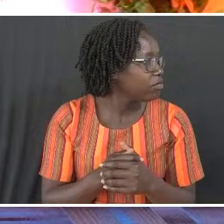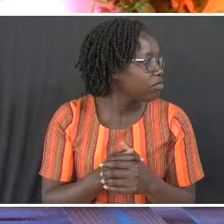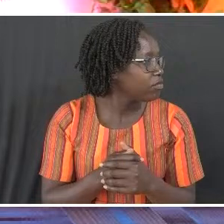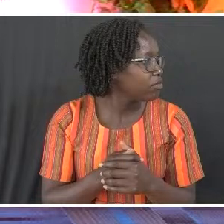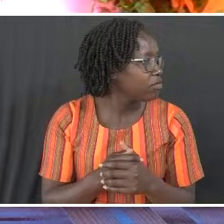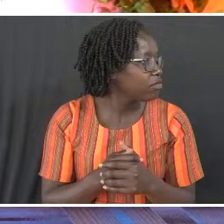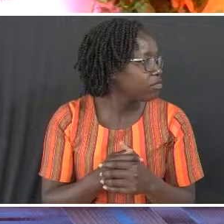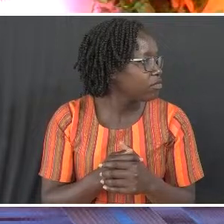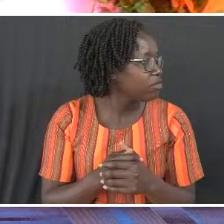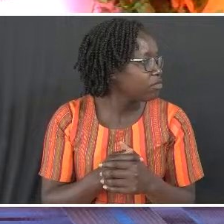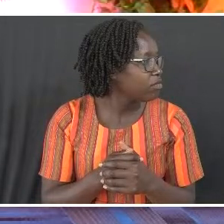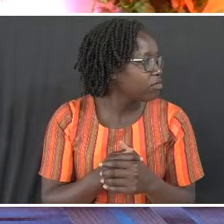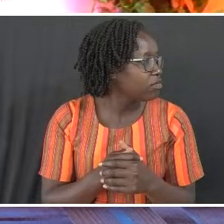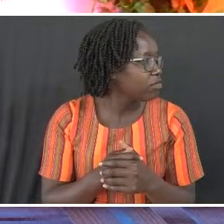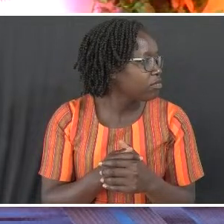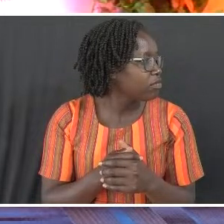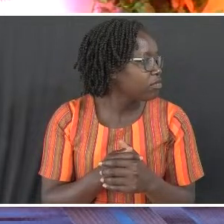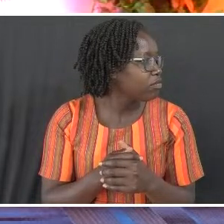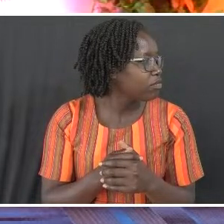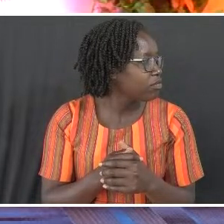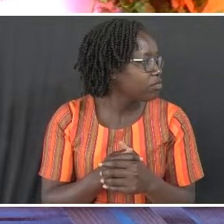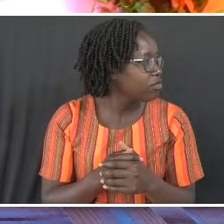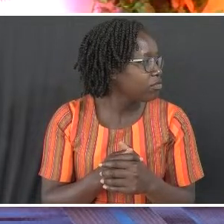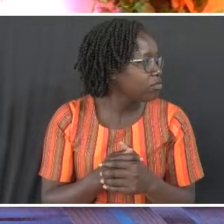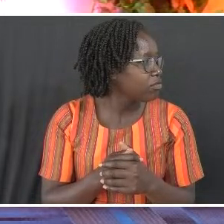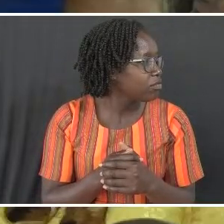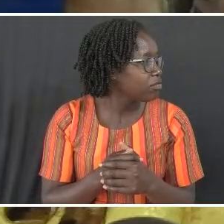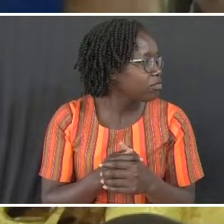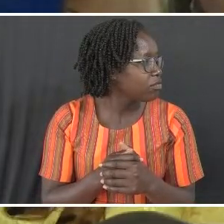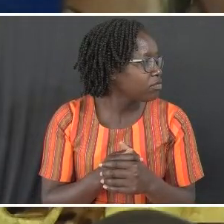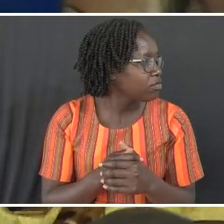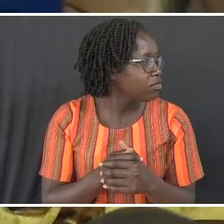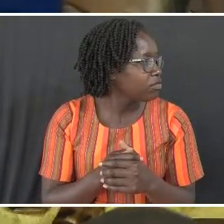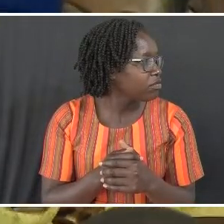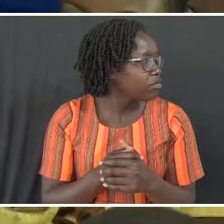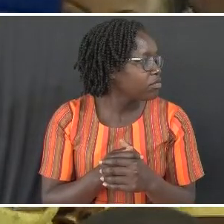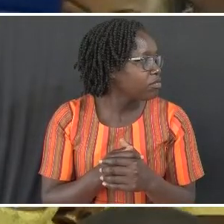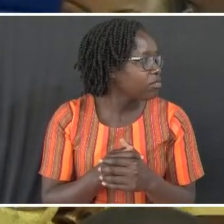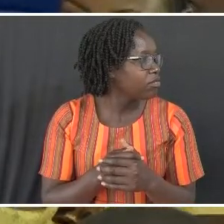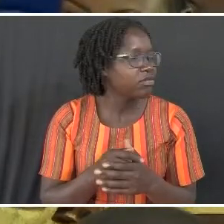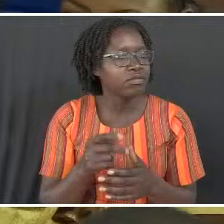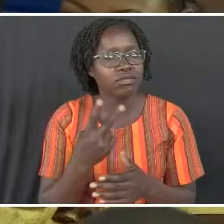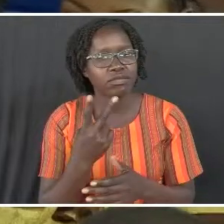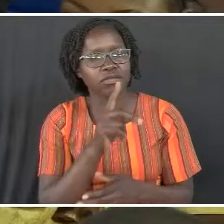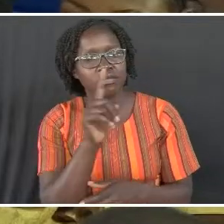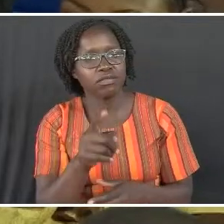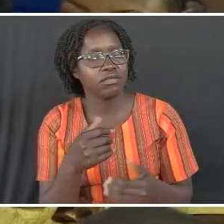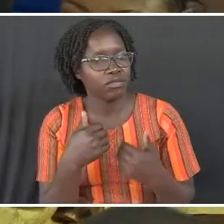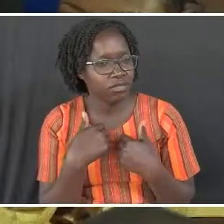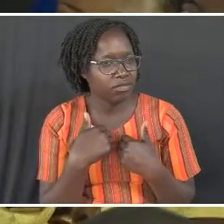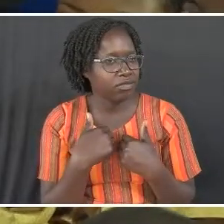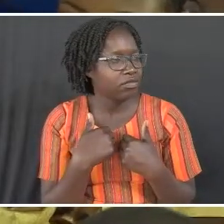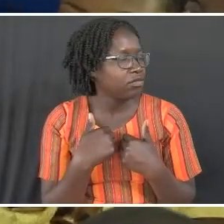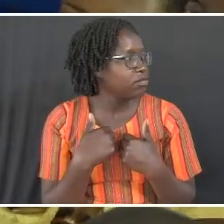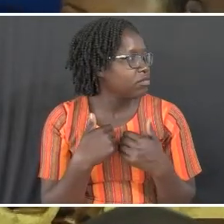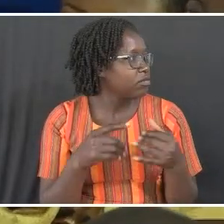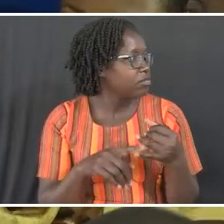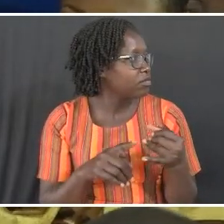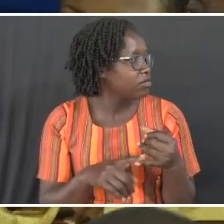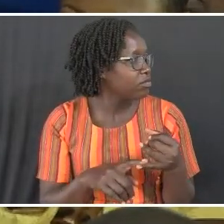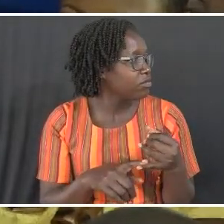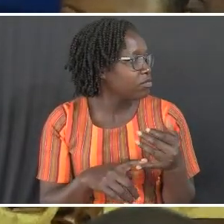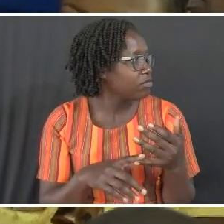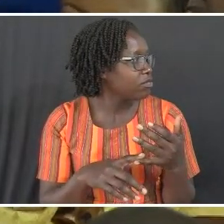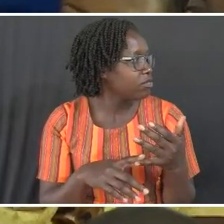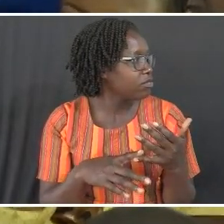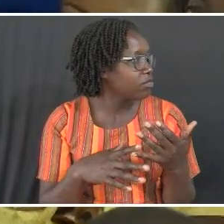Hello. Yes, thank you, Dr. Julliet. I have two questions, probably. One is, how